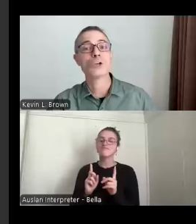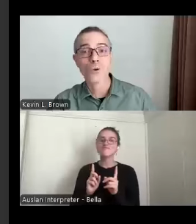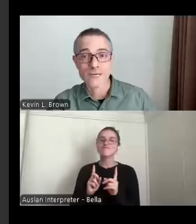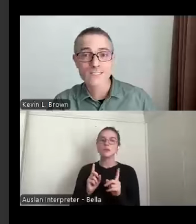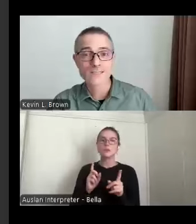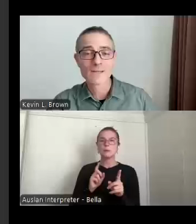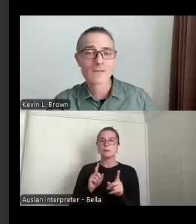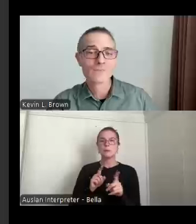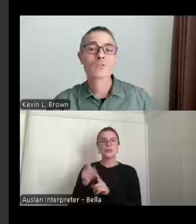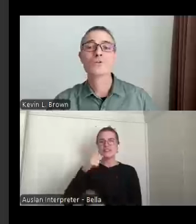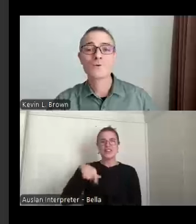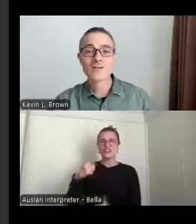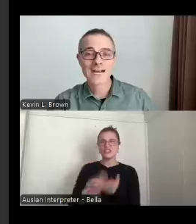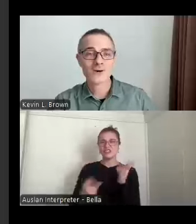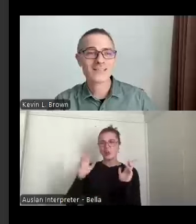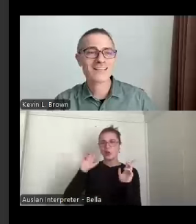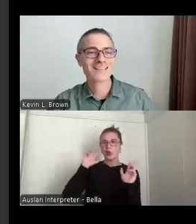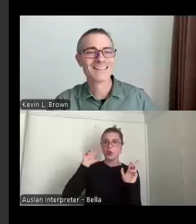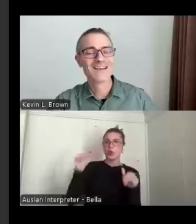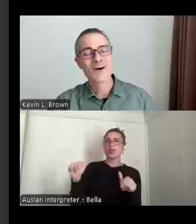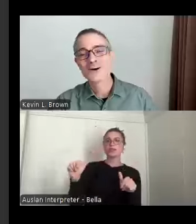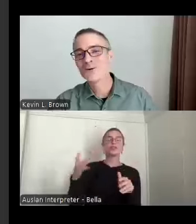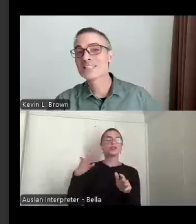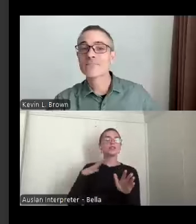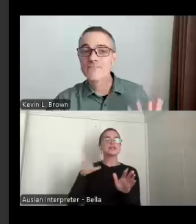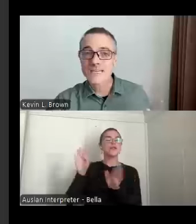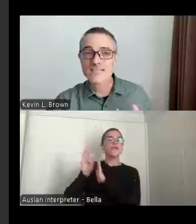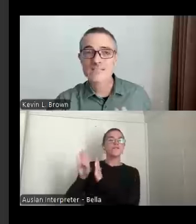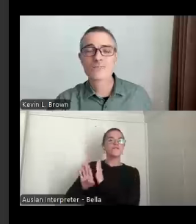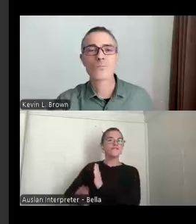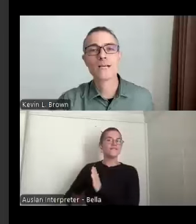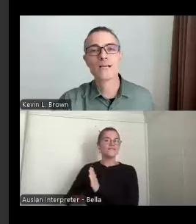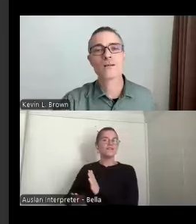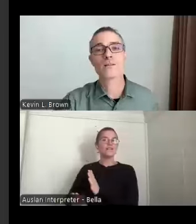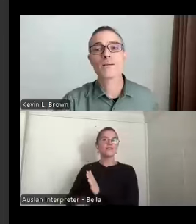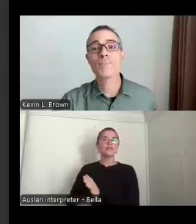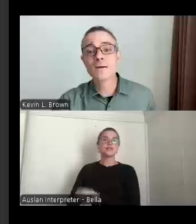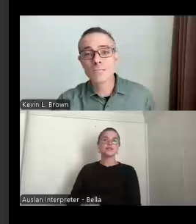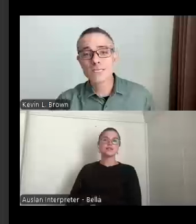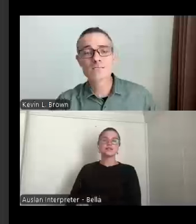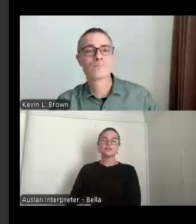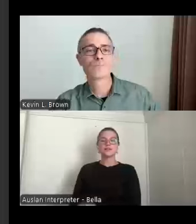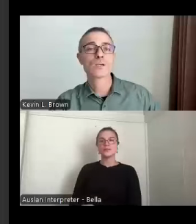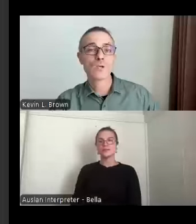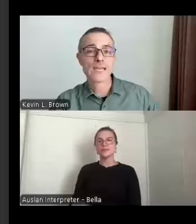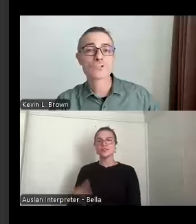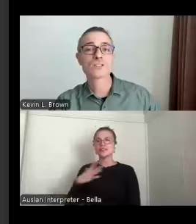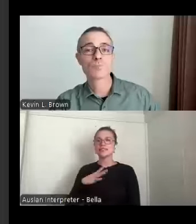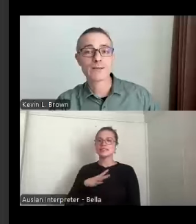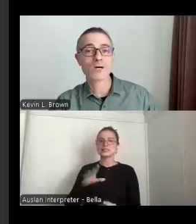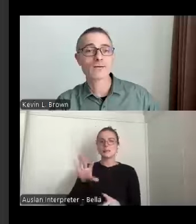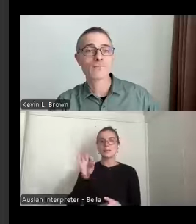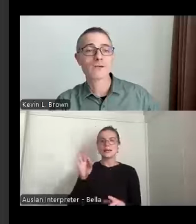just noise. So tune it out. What's the fix? We call it the minimalist